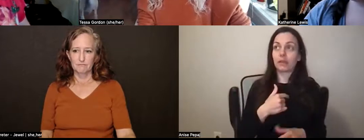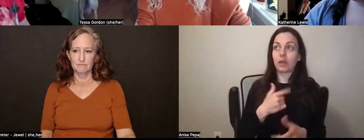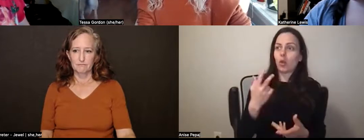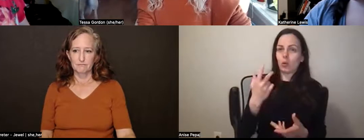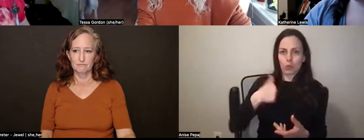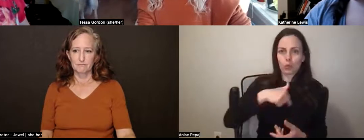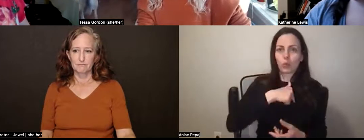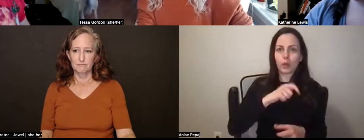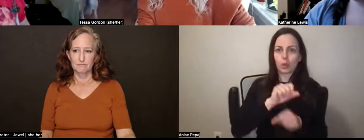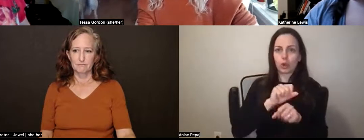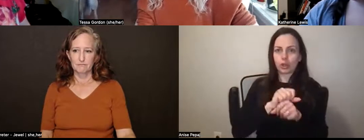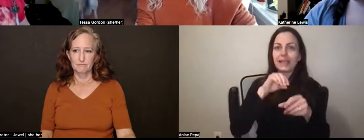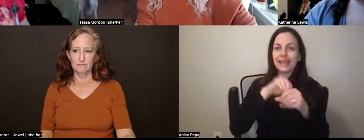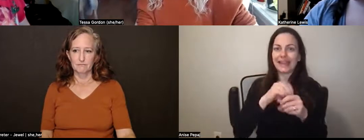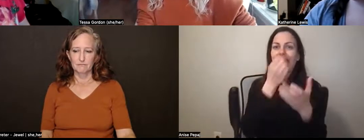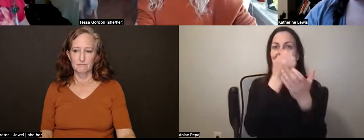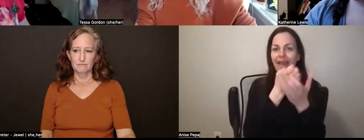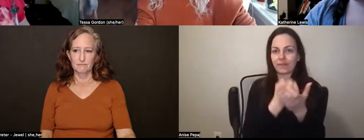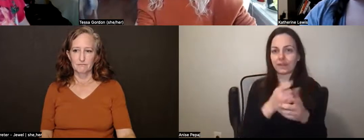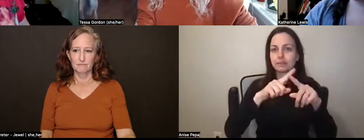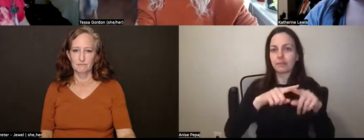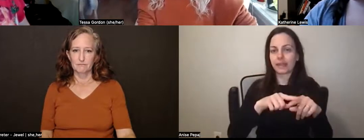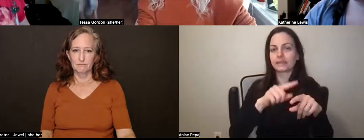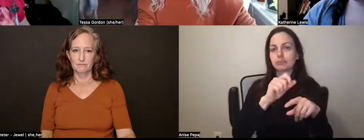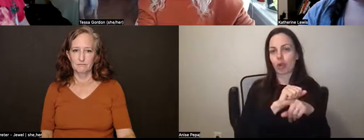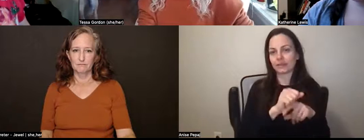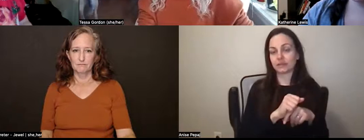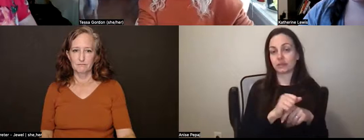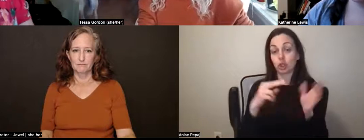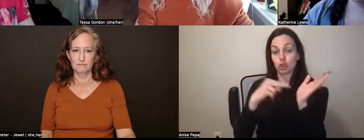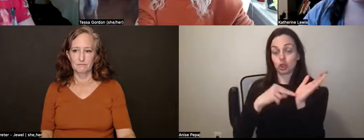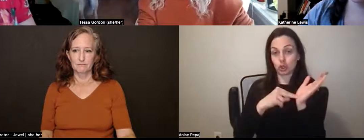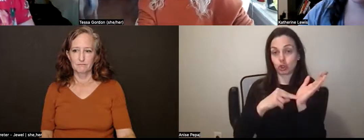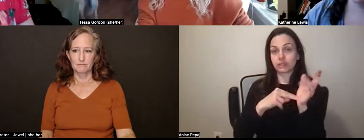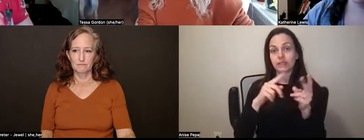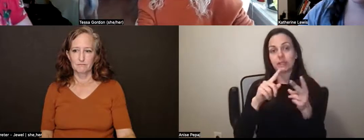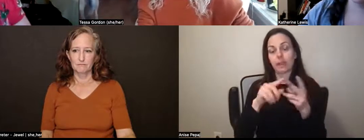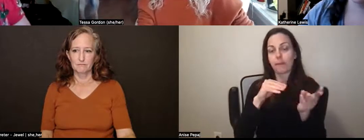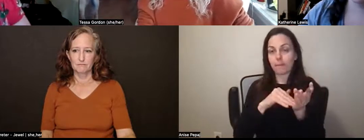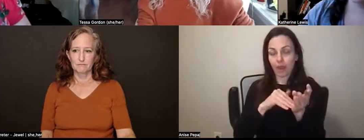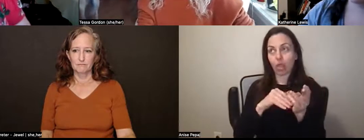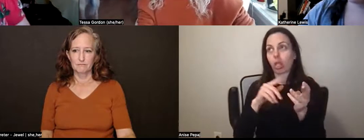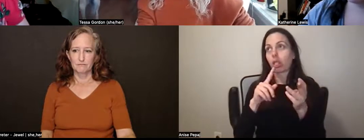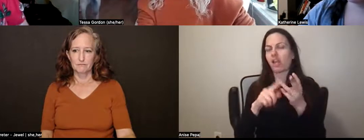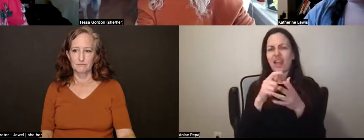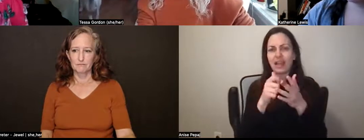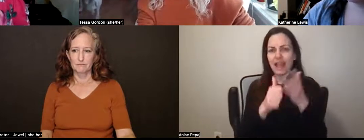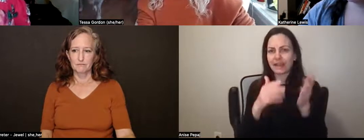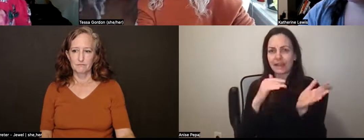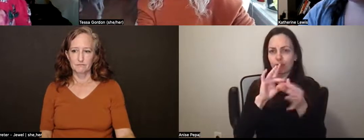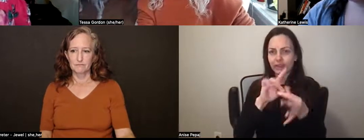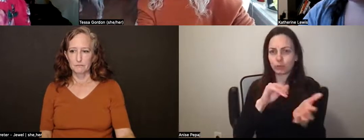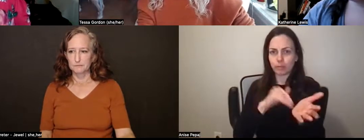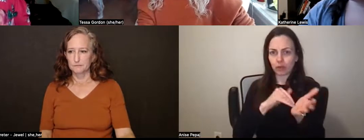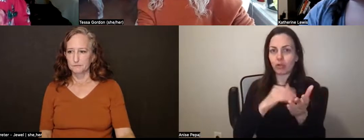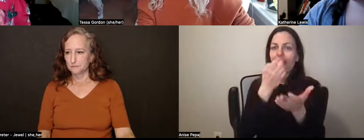in an evidence-based practice. Nursing is evidence-based. Healthcare is evidence-based. Medical, anything is evidence-based.